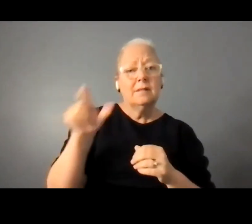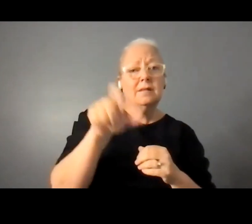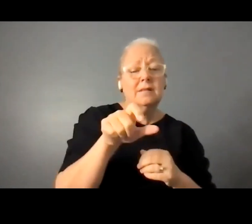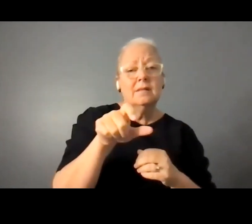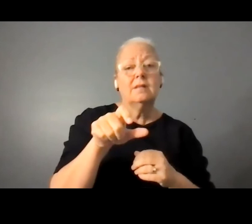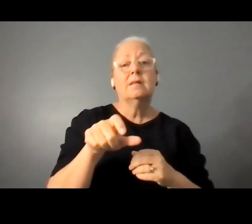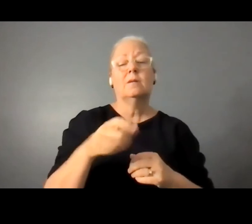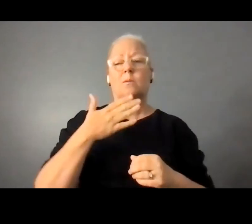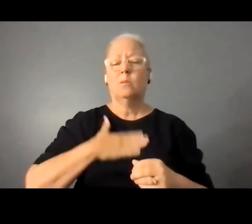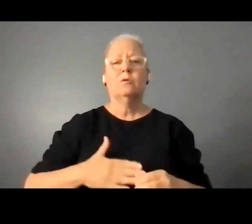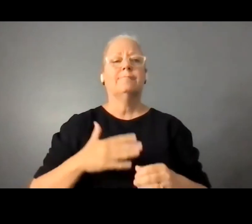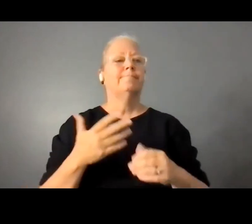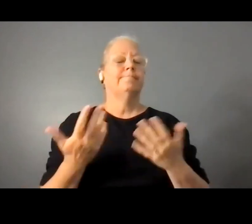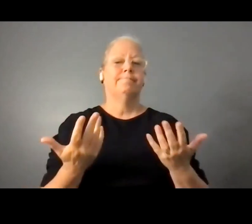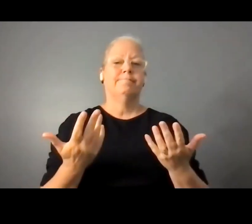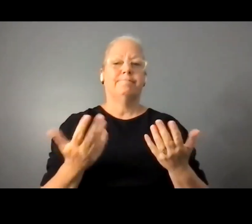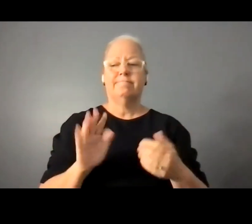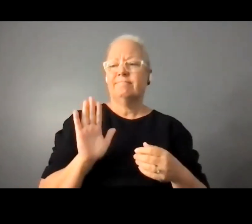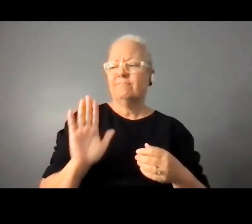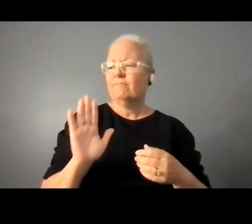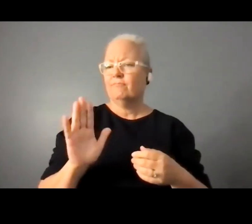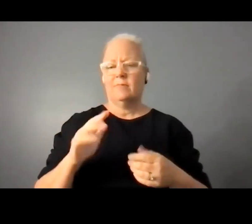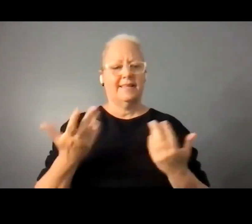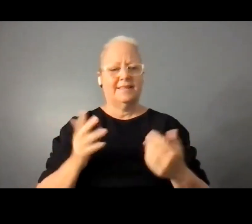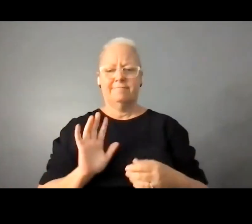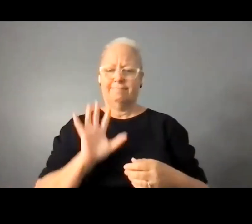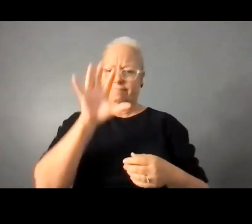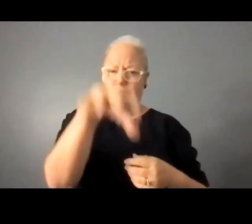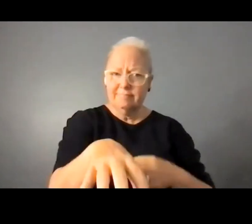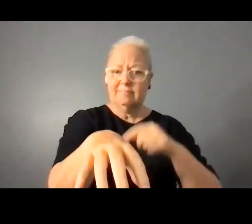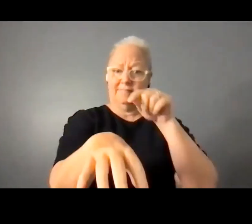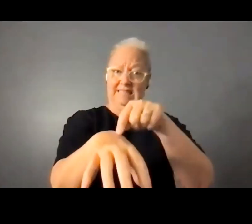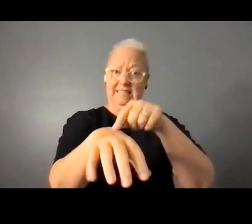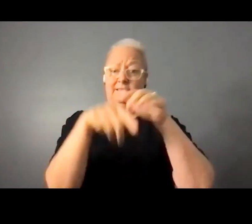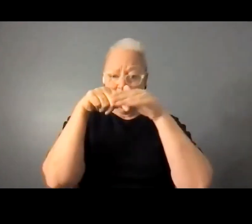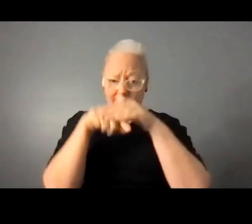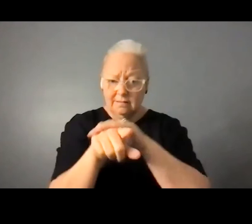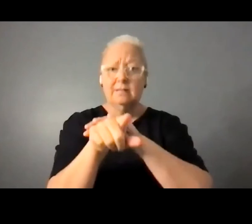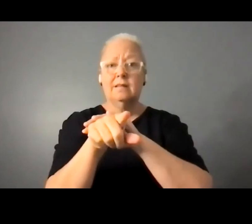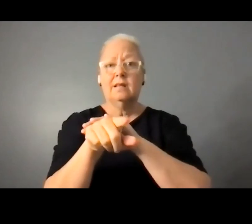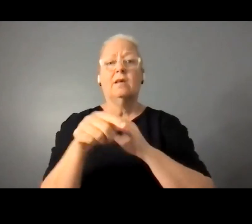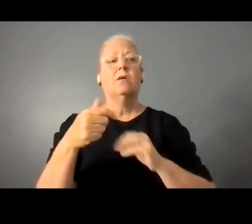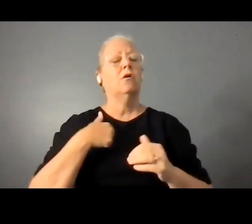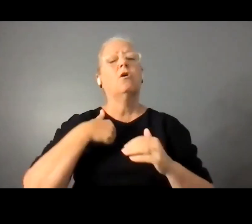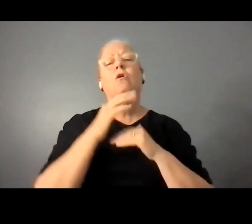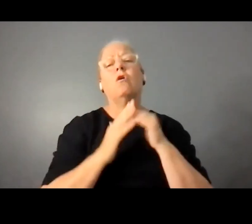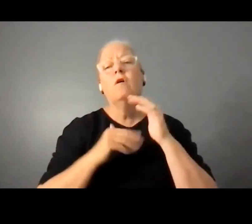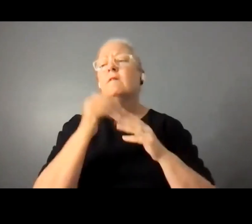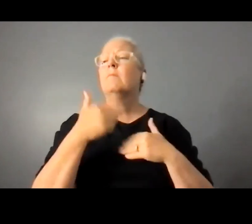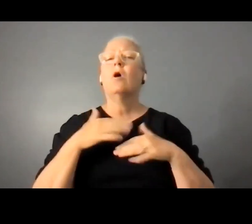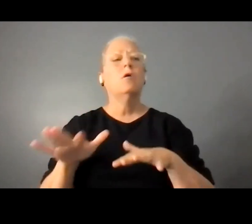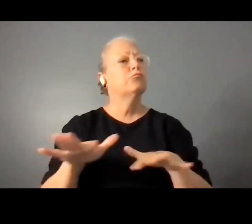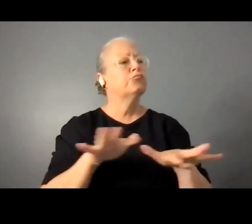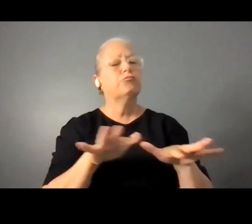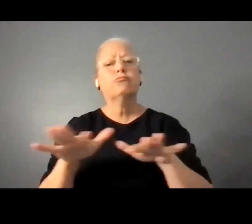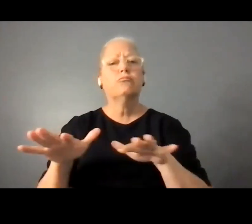space, our space, in order to feel comfortable and included. Because if our actions, without actions,